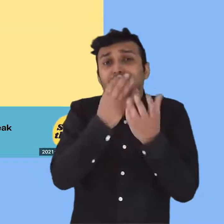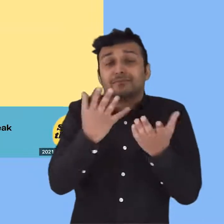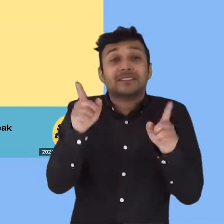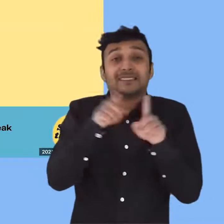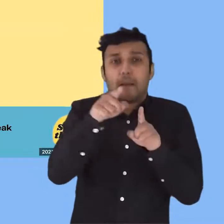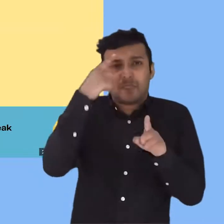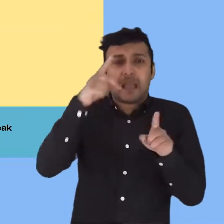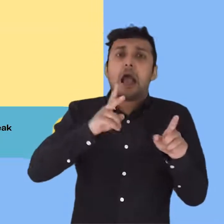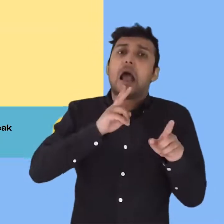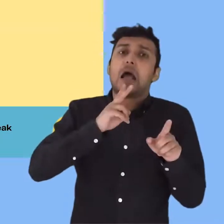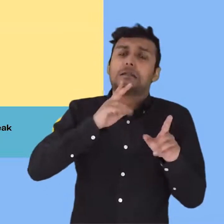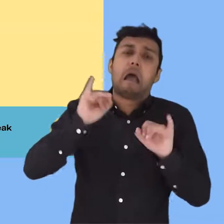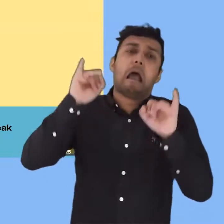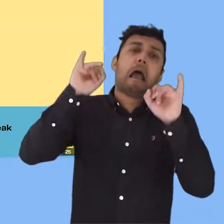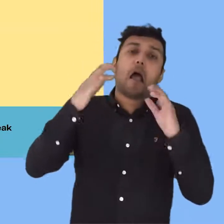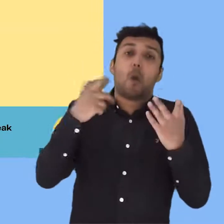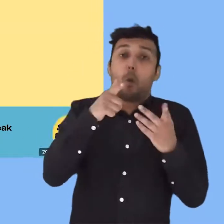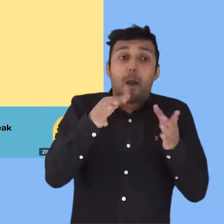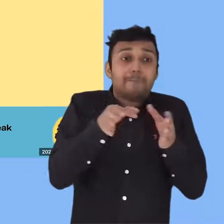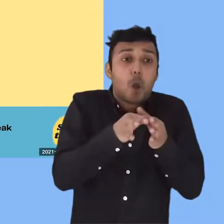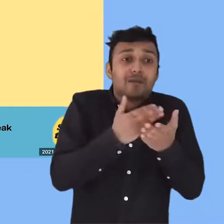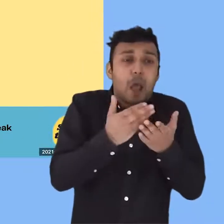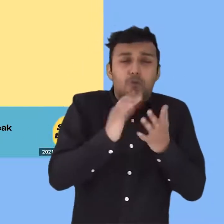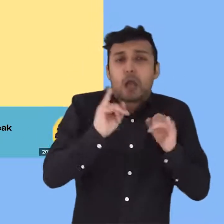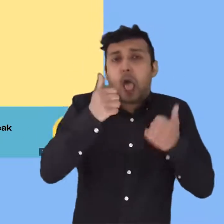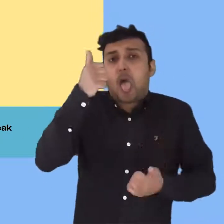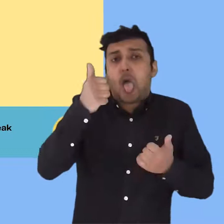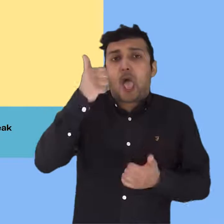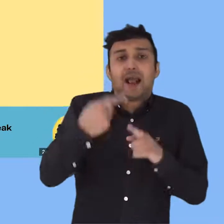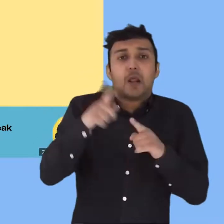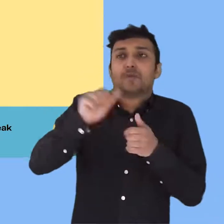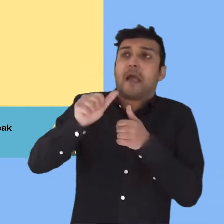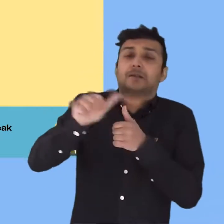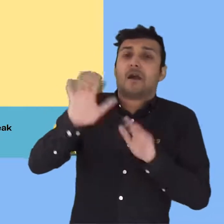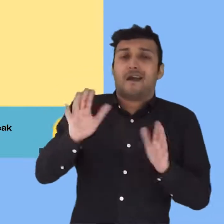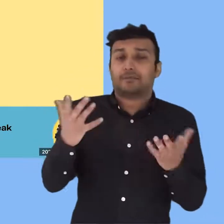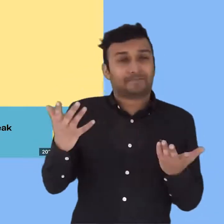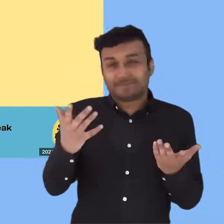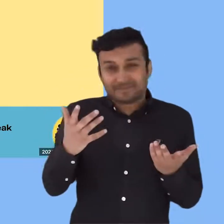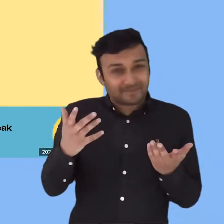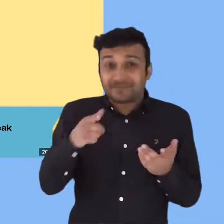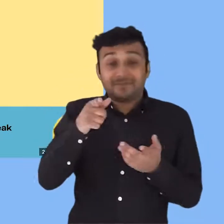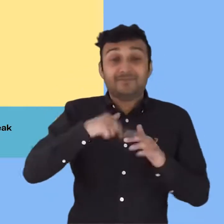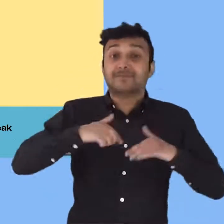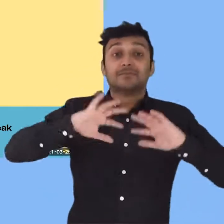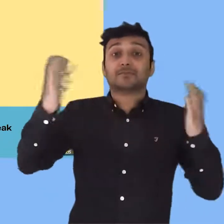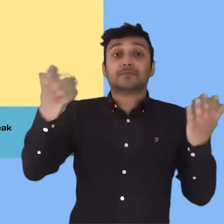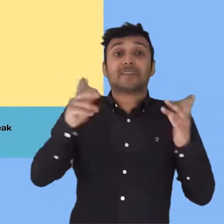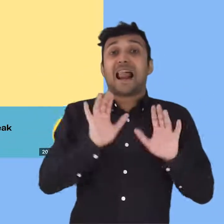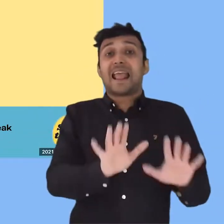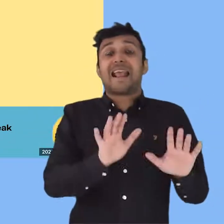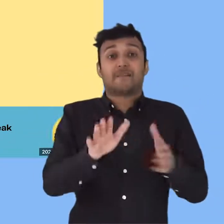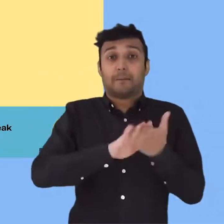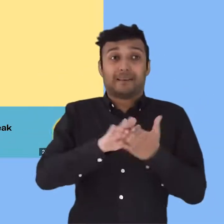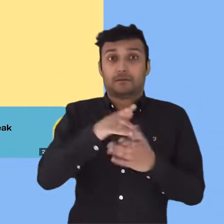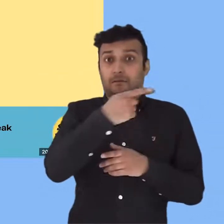that minority languages are inferior. So if we don't champion bilingualism, people might will have this idea that, okay,